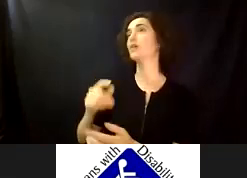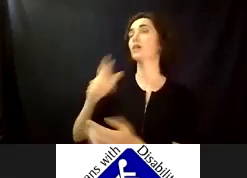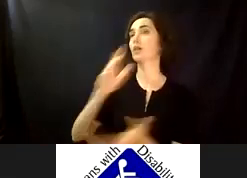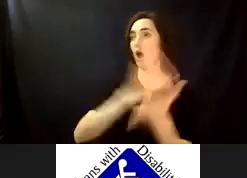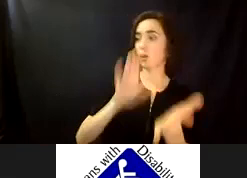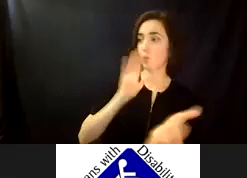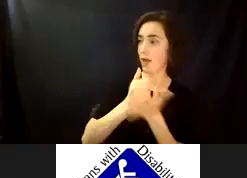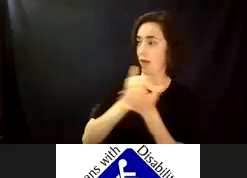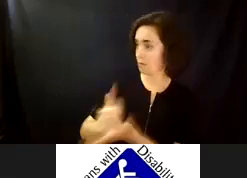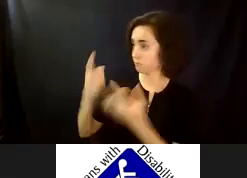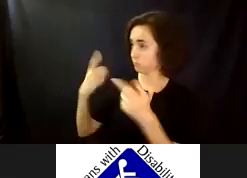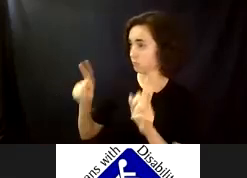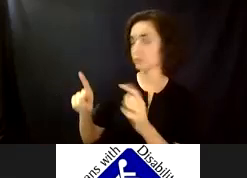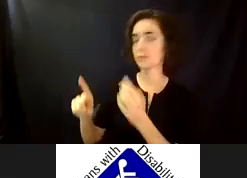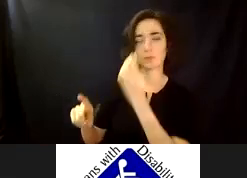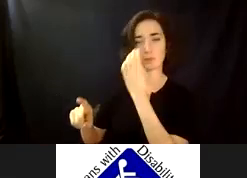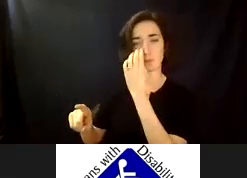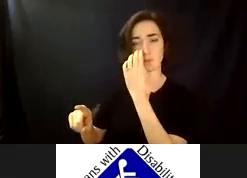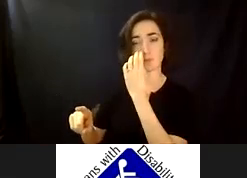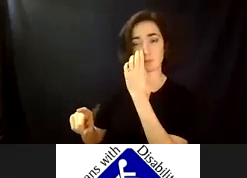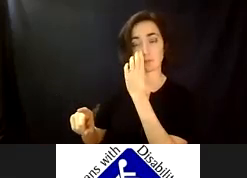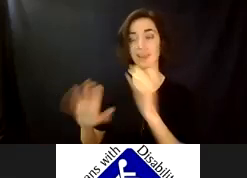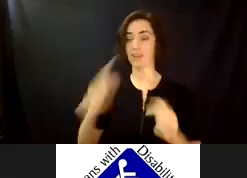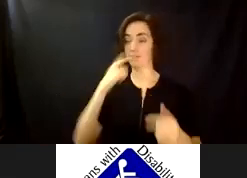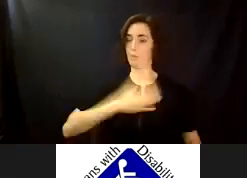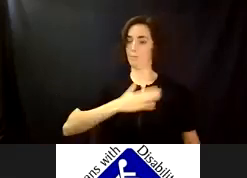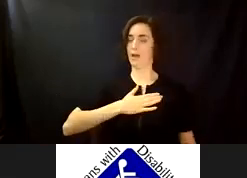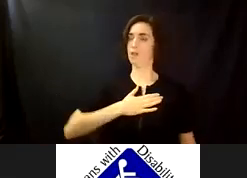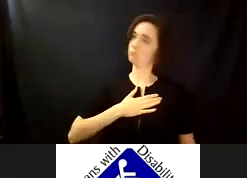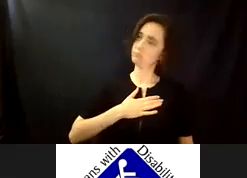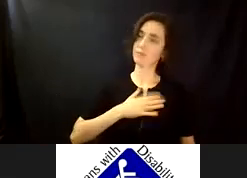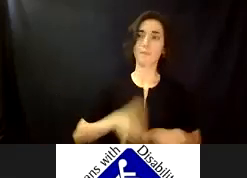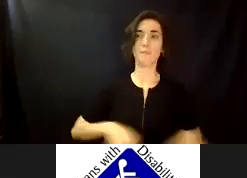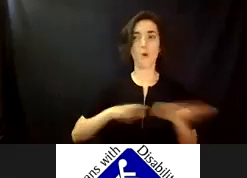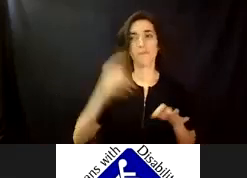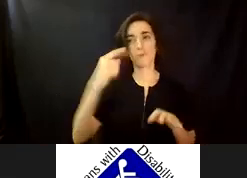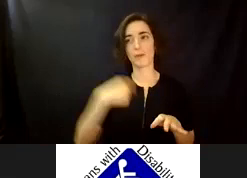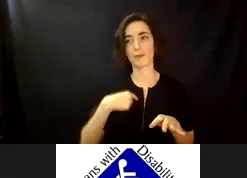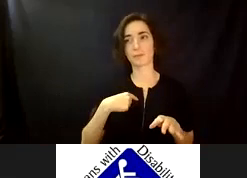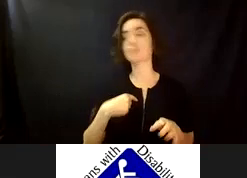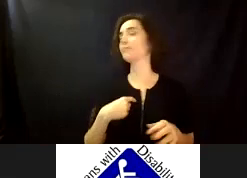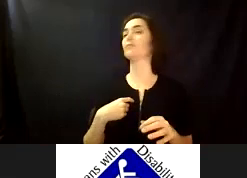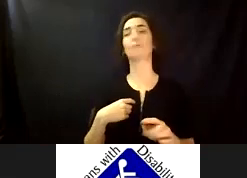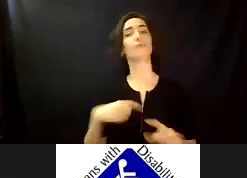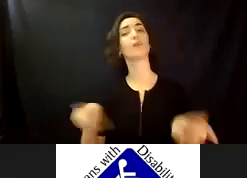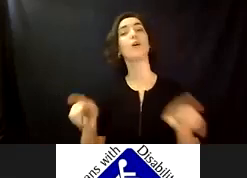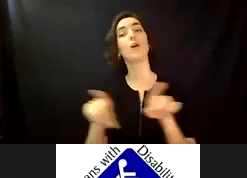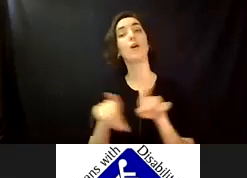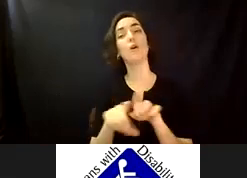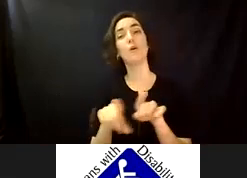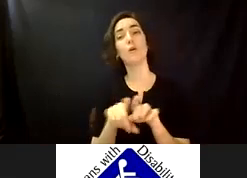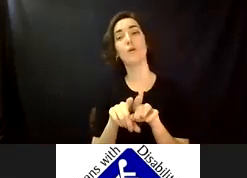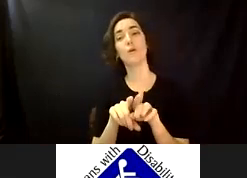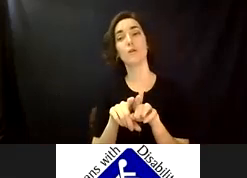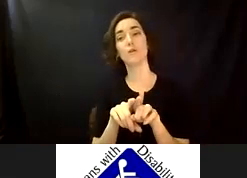to better reach those goals? That's a big thing for me personally. And then we look at,